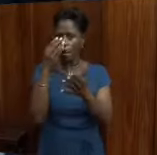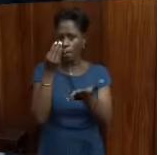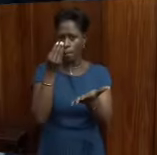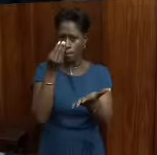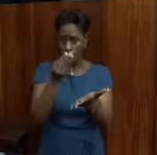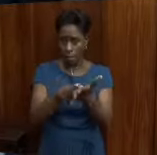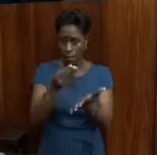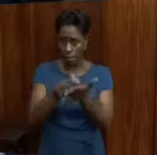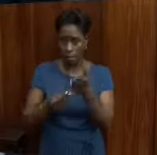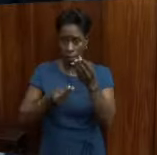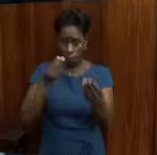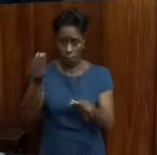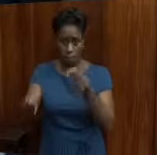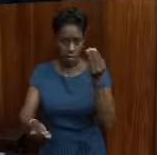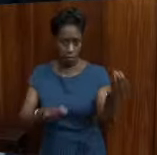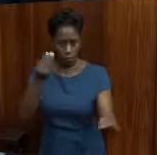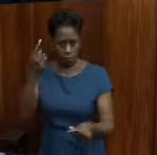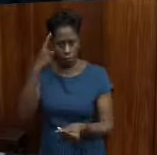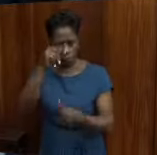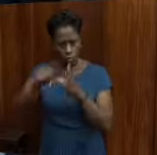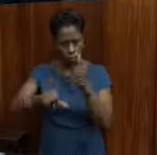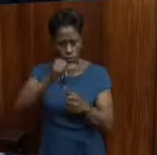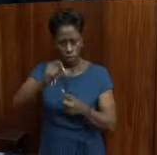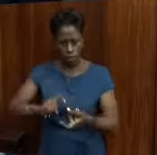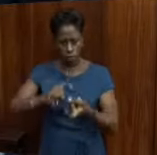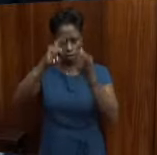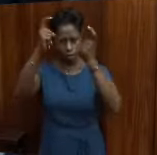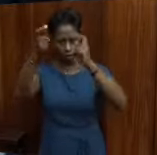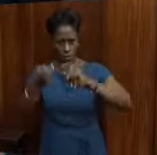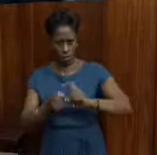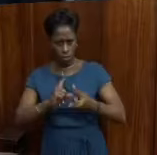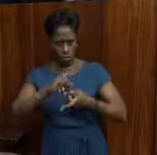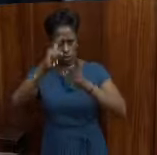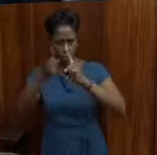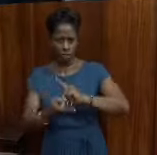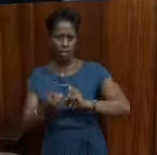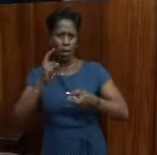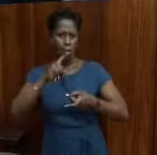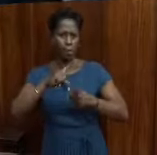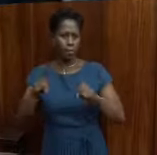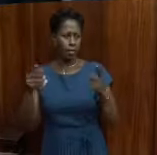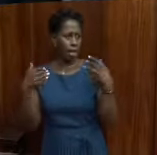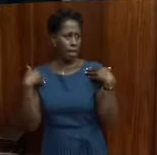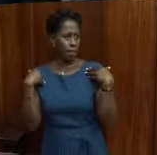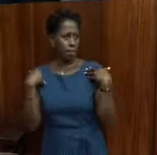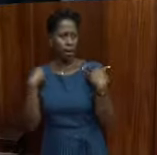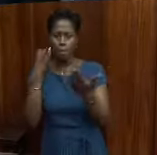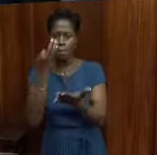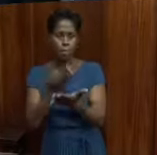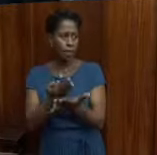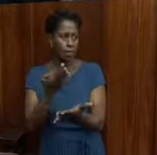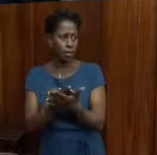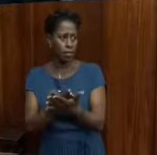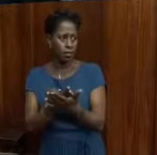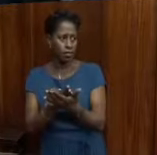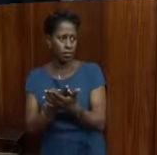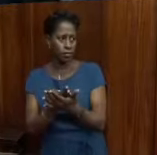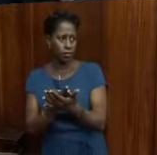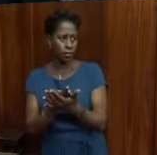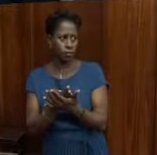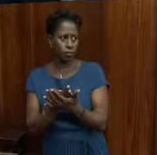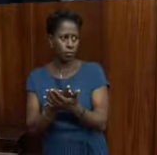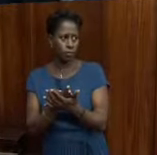Social Transformation, but has reinstated the distress fund with an allocation